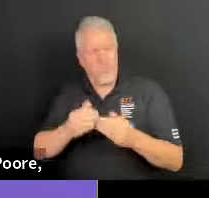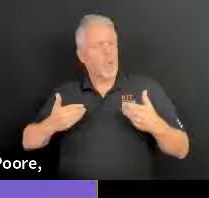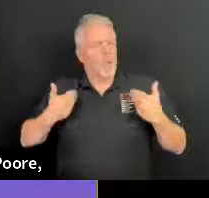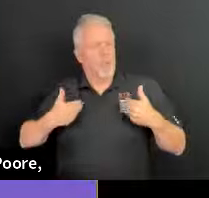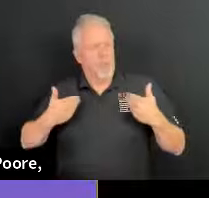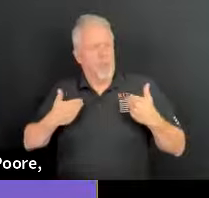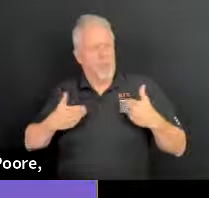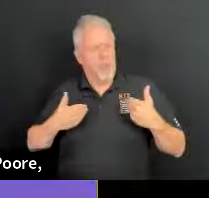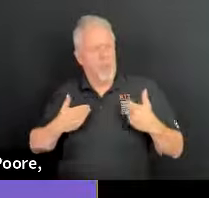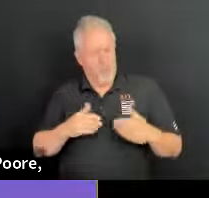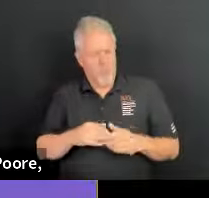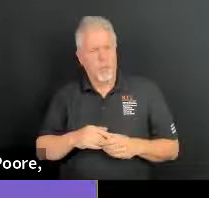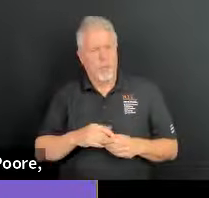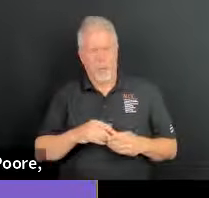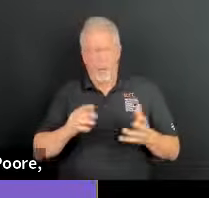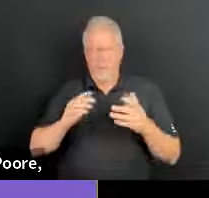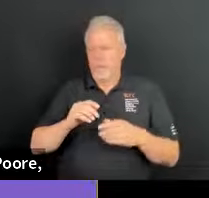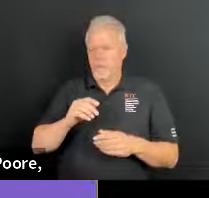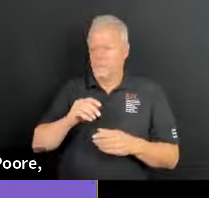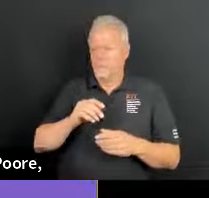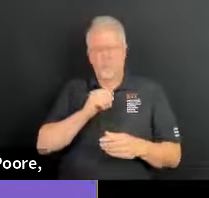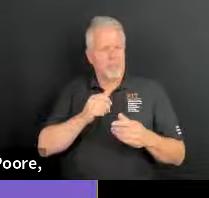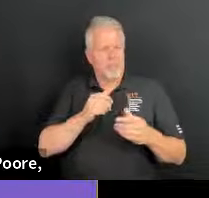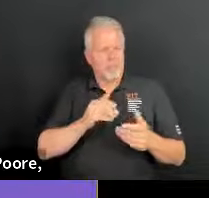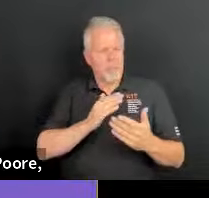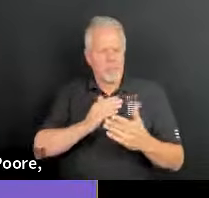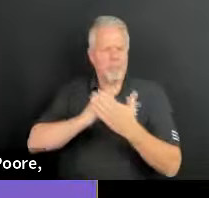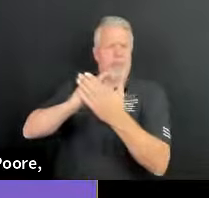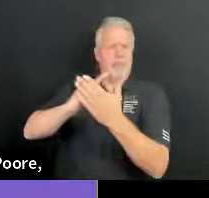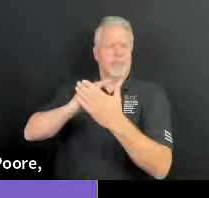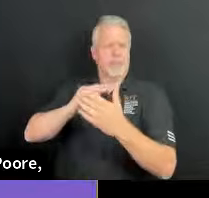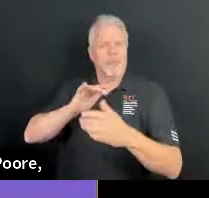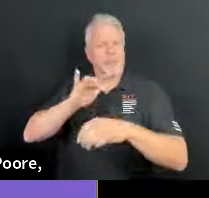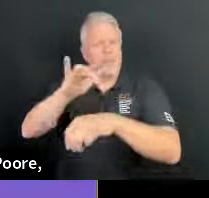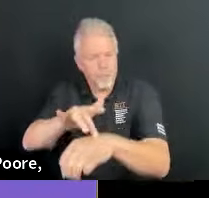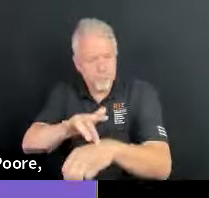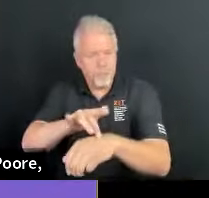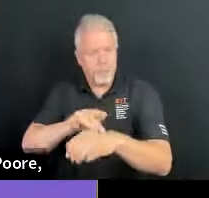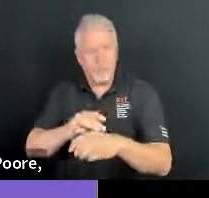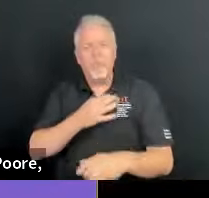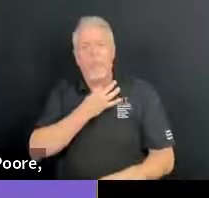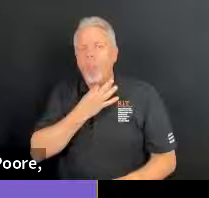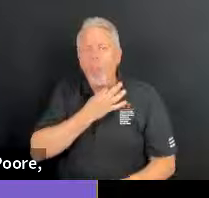Now, it is very important that our youth are